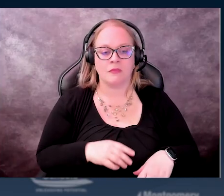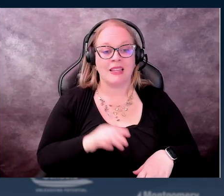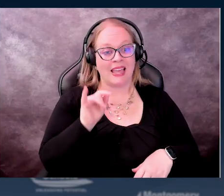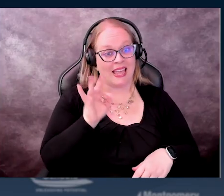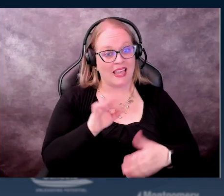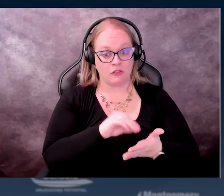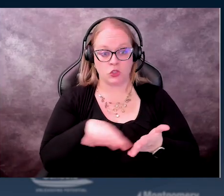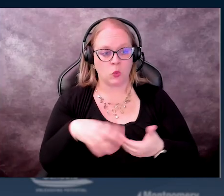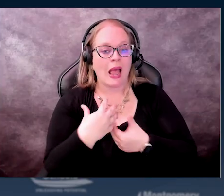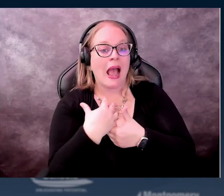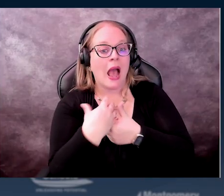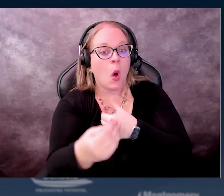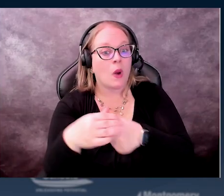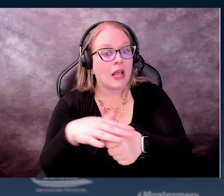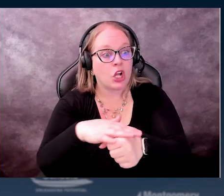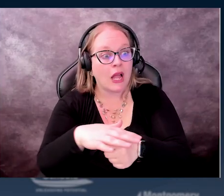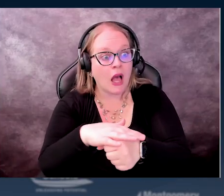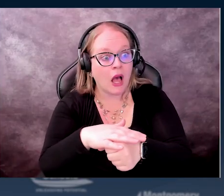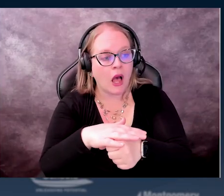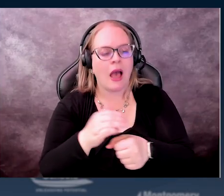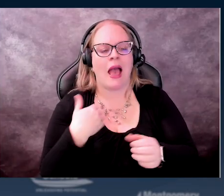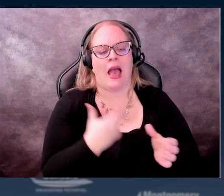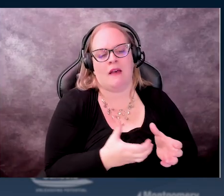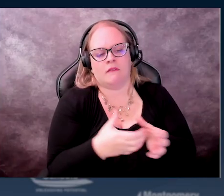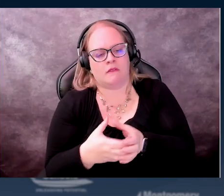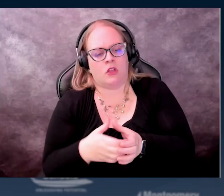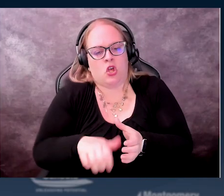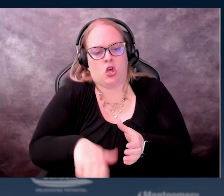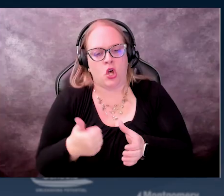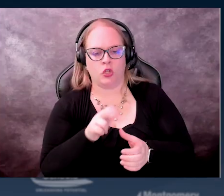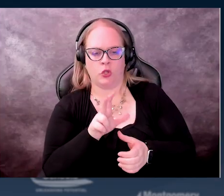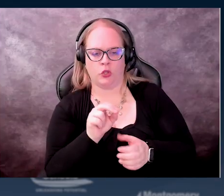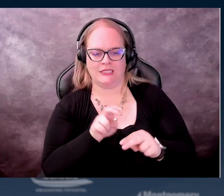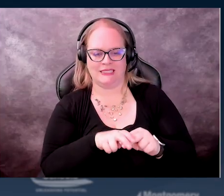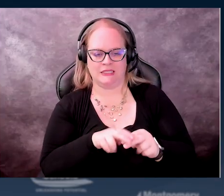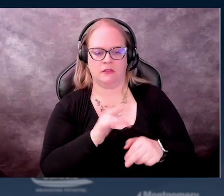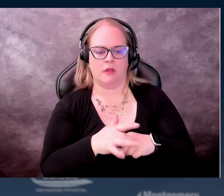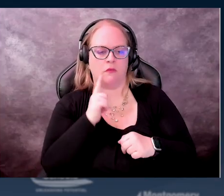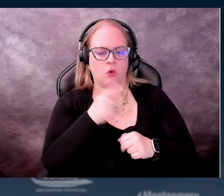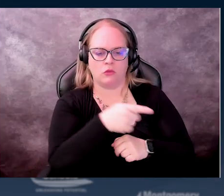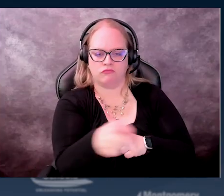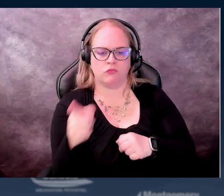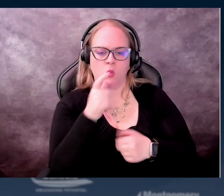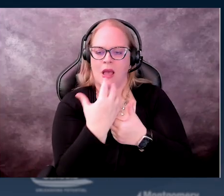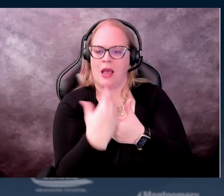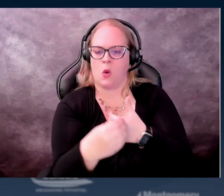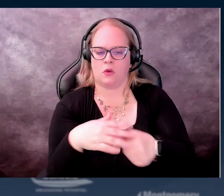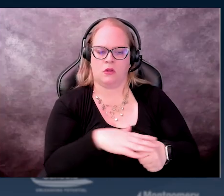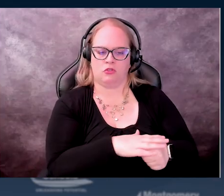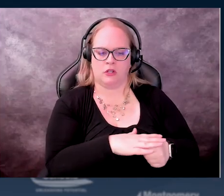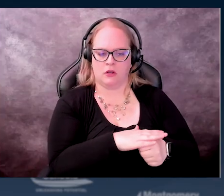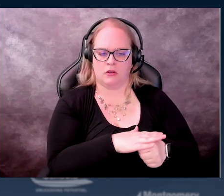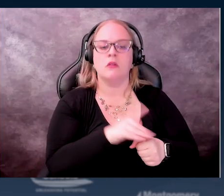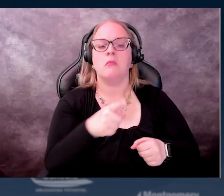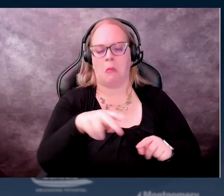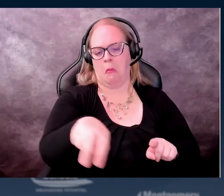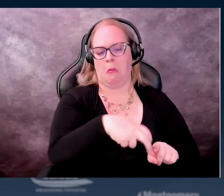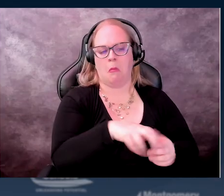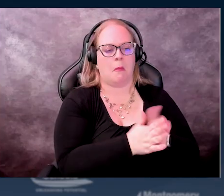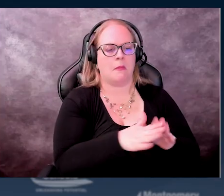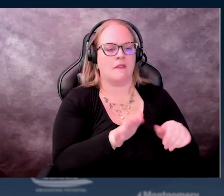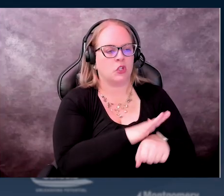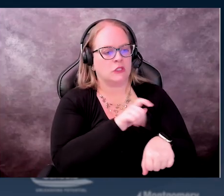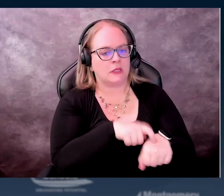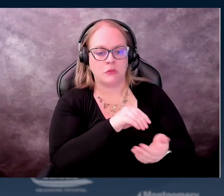model 30 out-of-area seats available for students to become full-time students at the school and join middle college. So that's